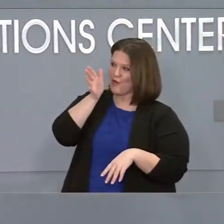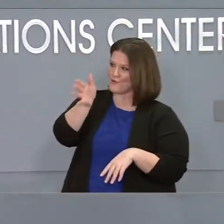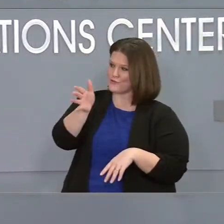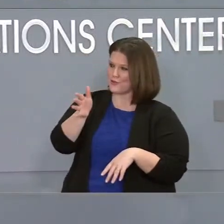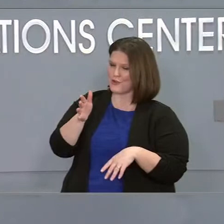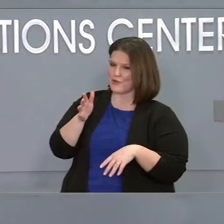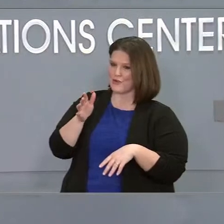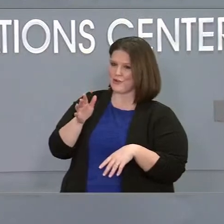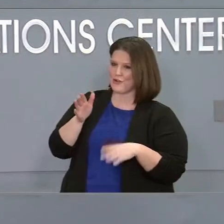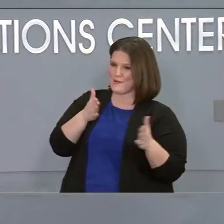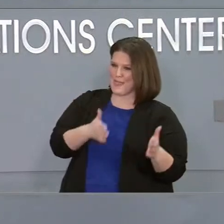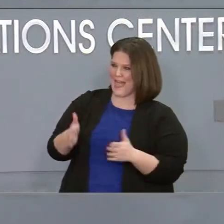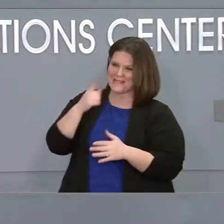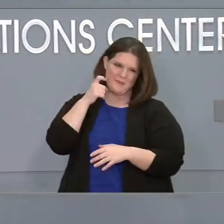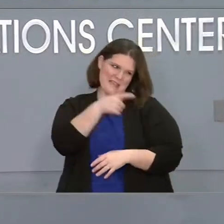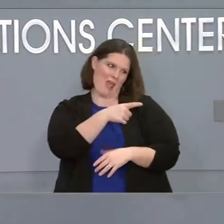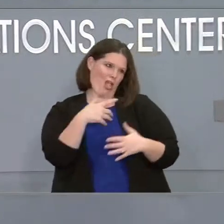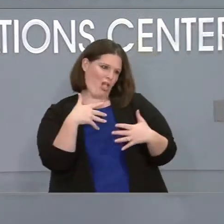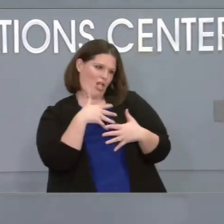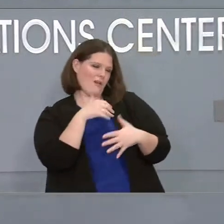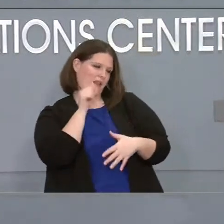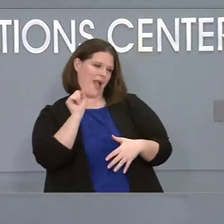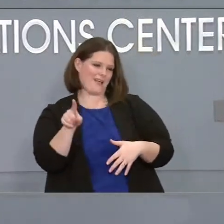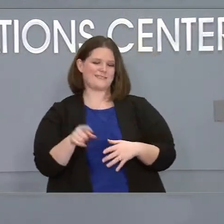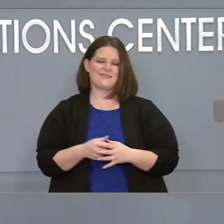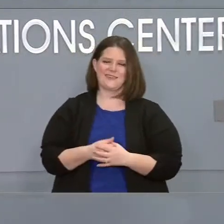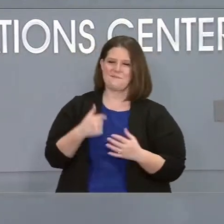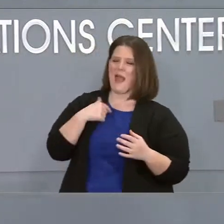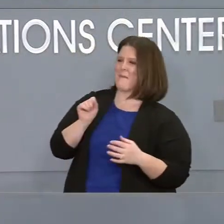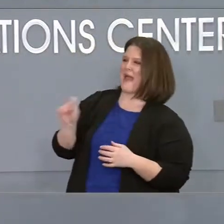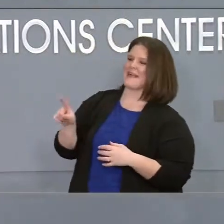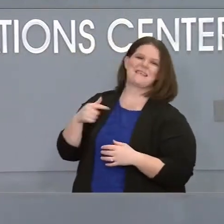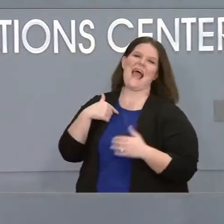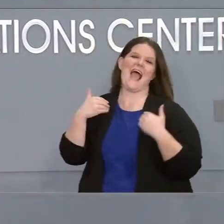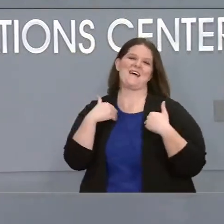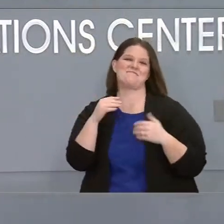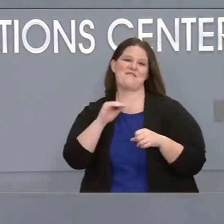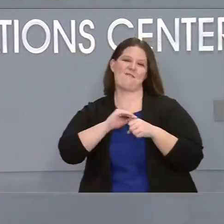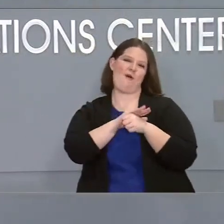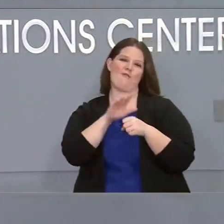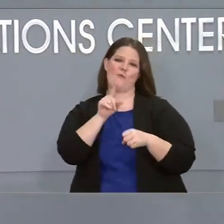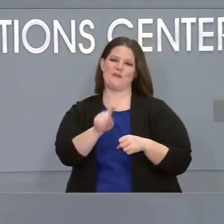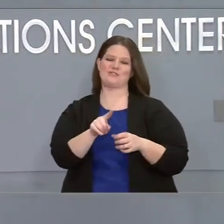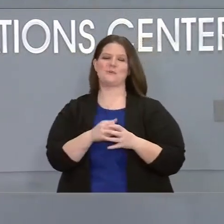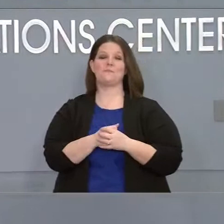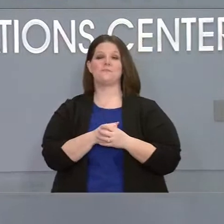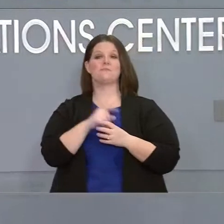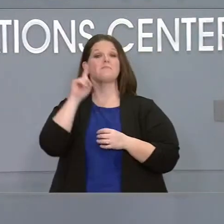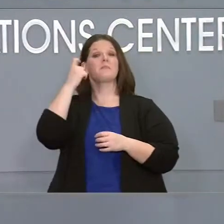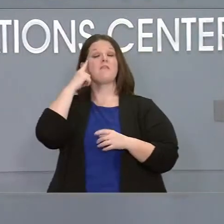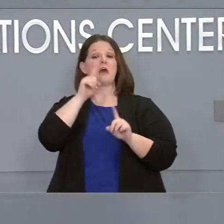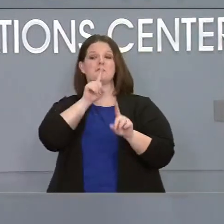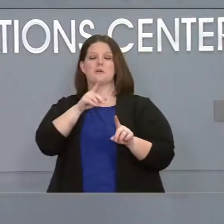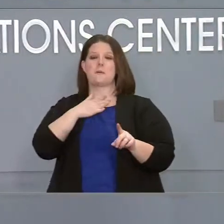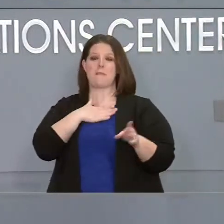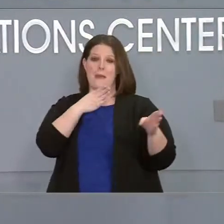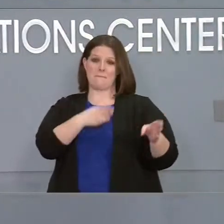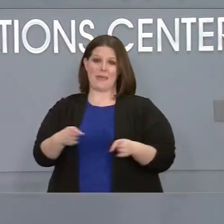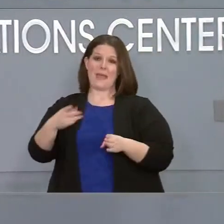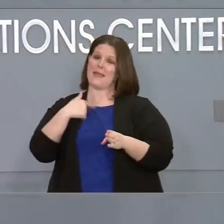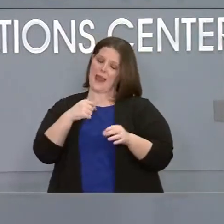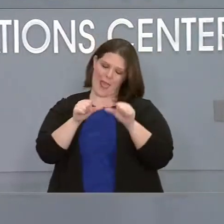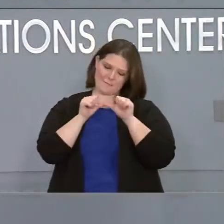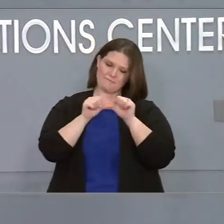Brian won. But I also have a COVID question. My future plans are to continue to be governor of